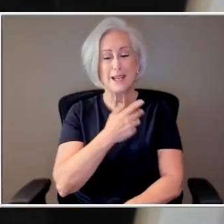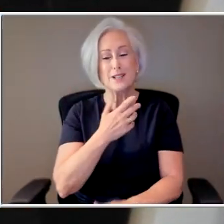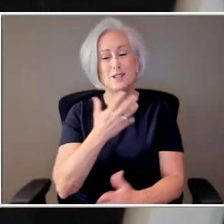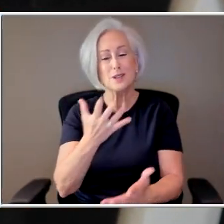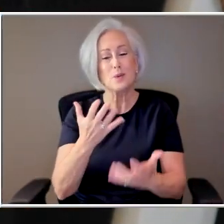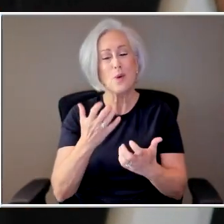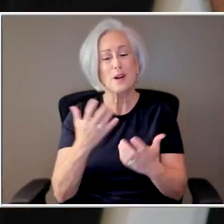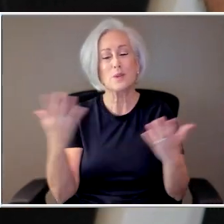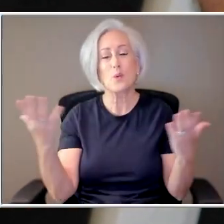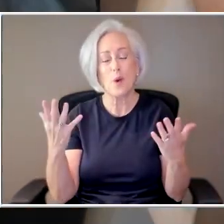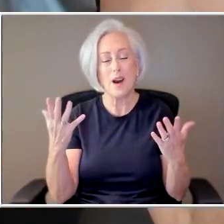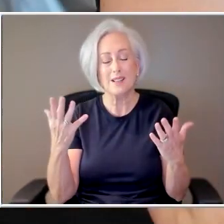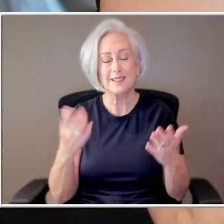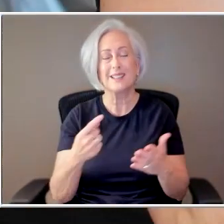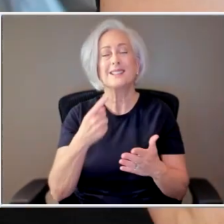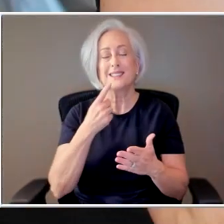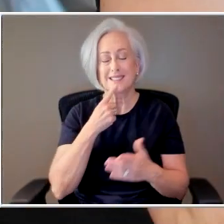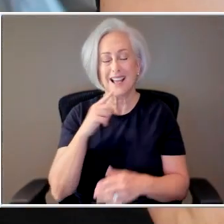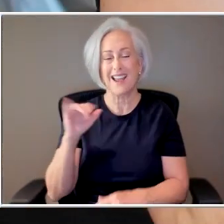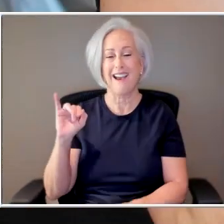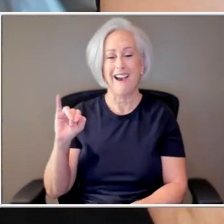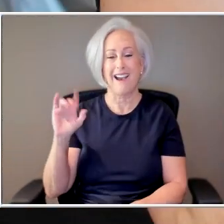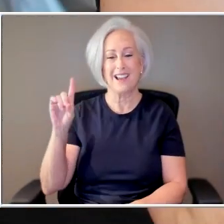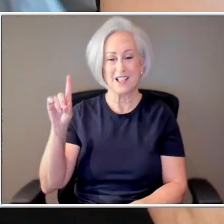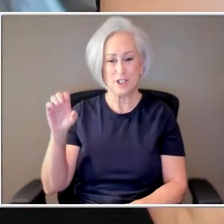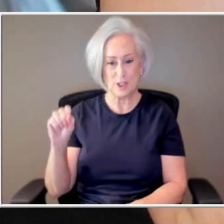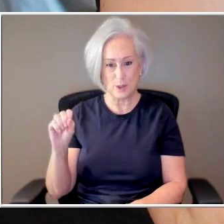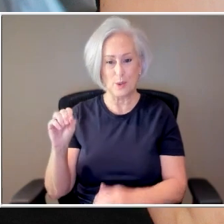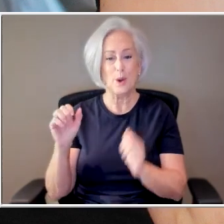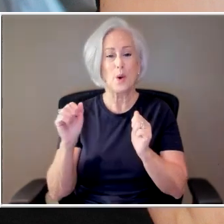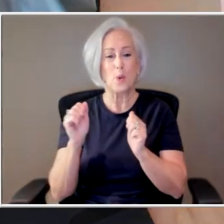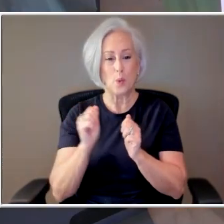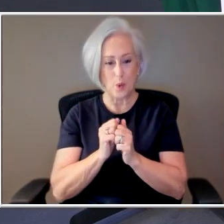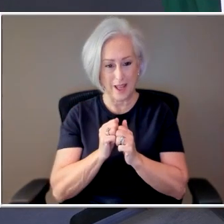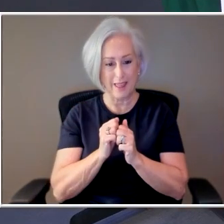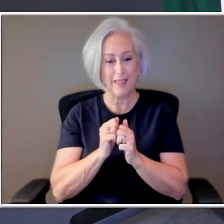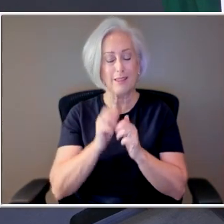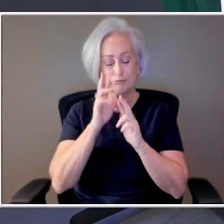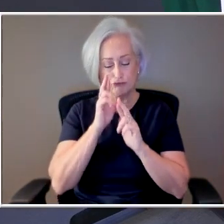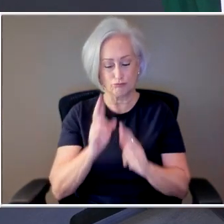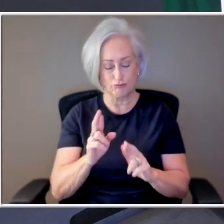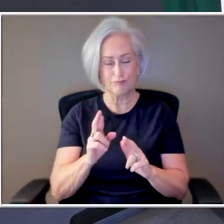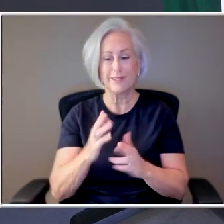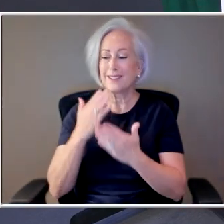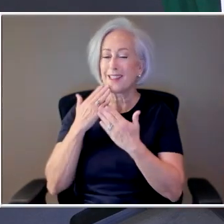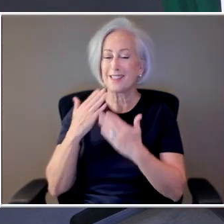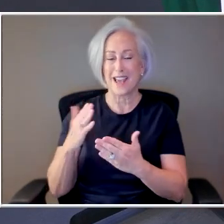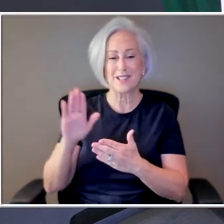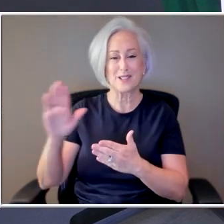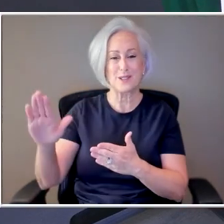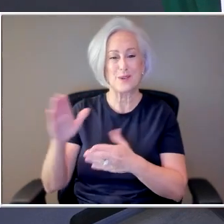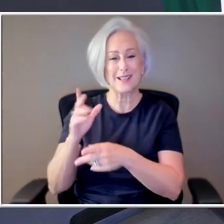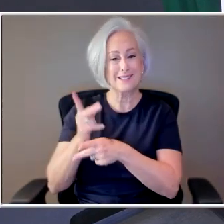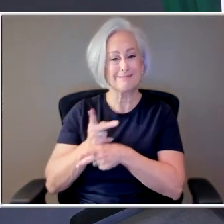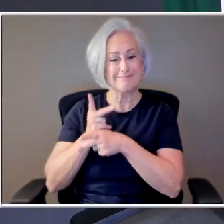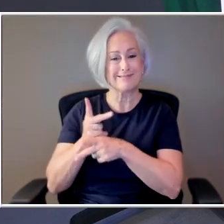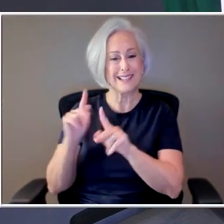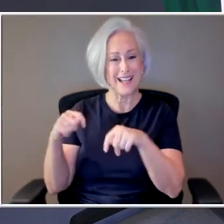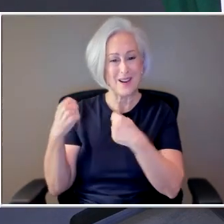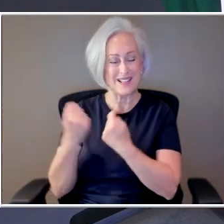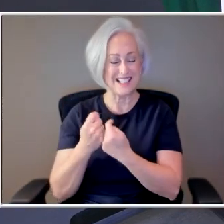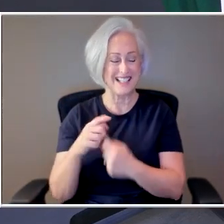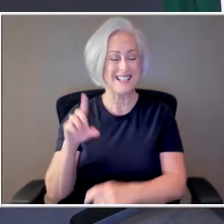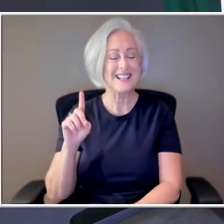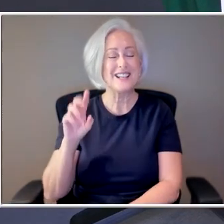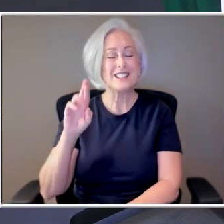dignity. And he did, thanks to the effort of his care team. Here at the desk with me is Dr. Joseph McGurk, the Medical